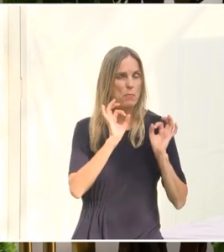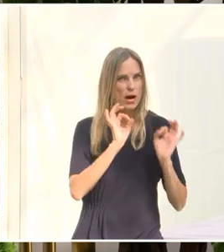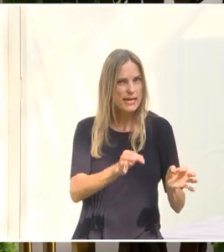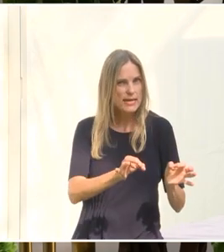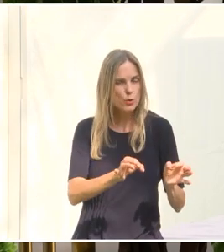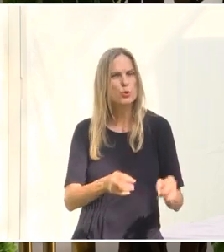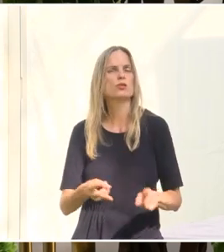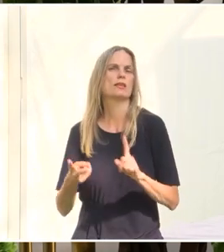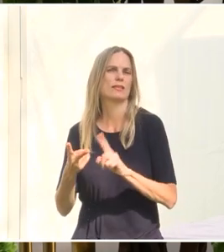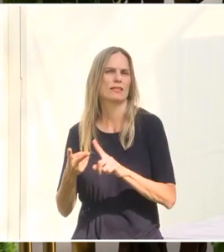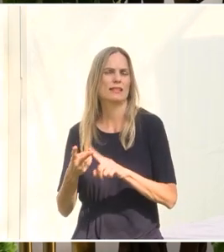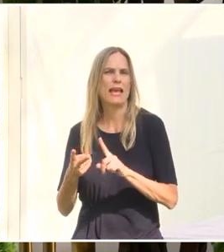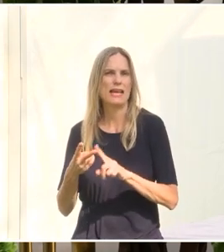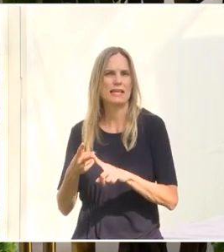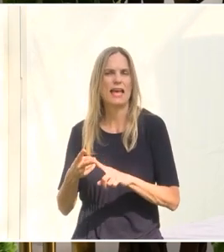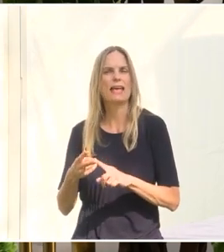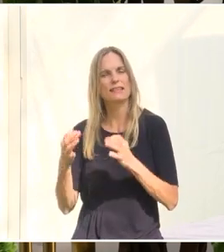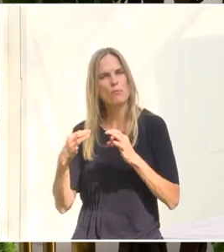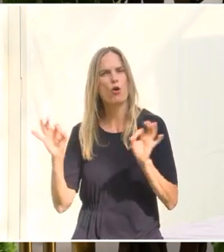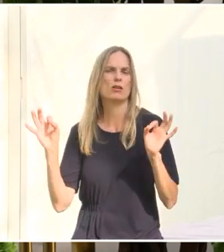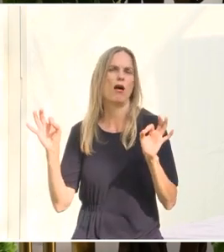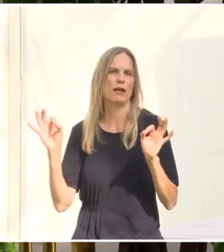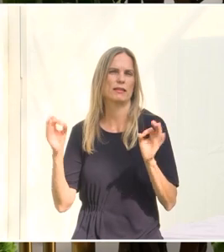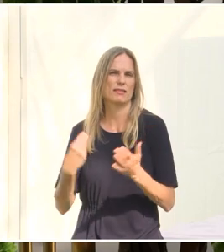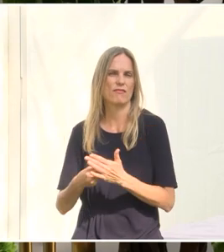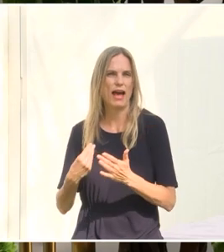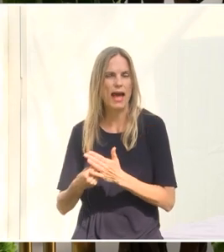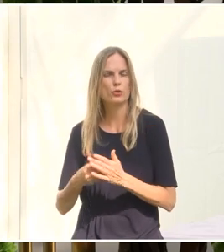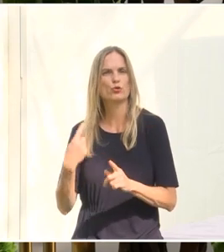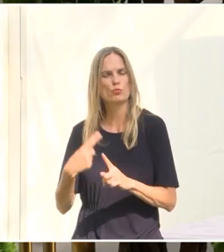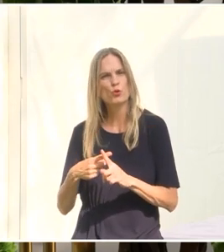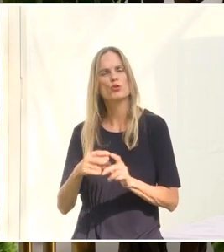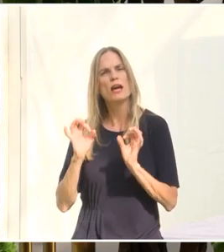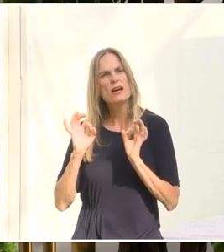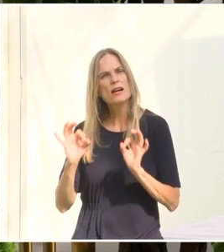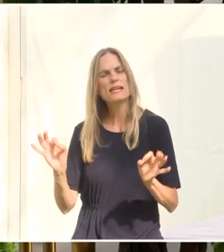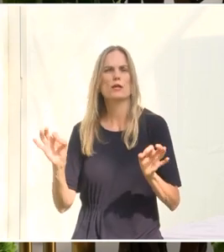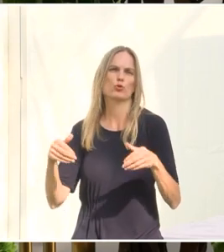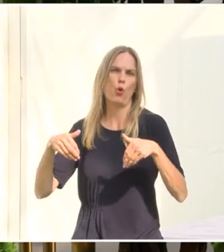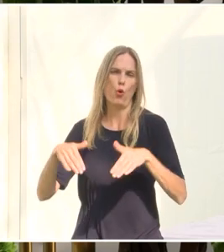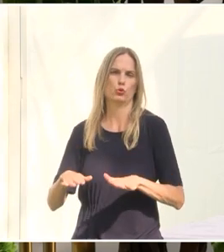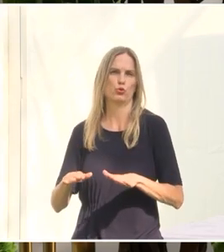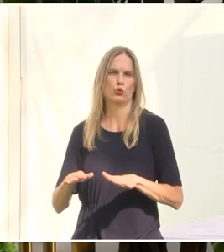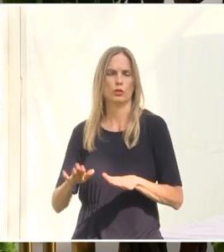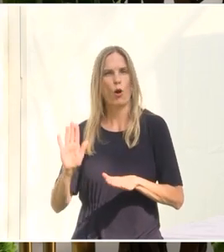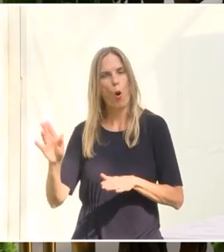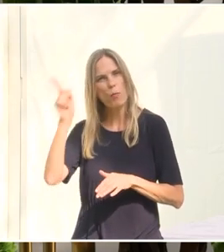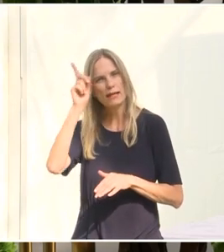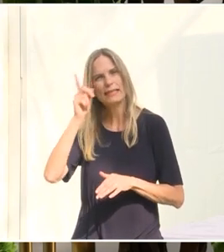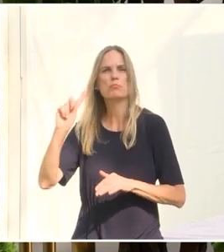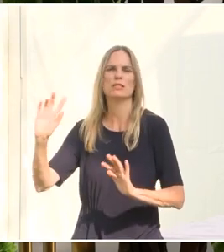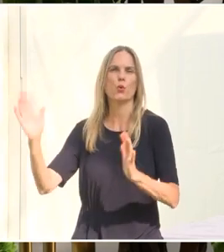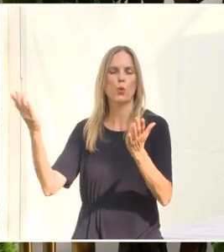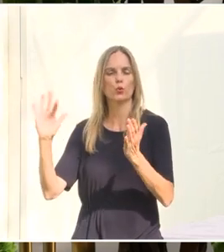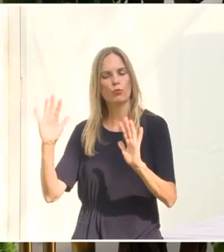and the other is the value of democracy and the right to decide on what's going on in your country or